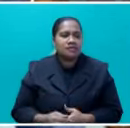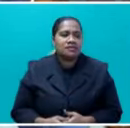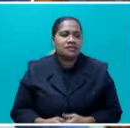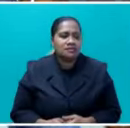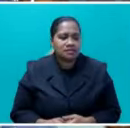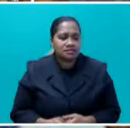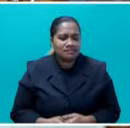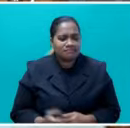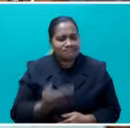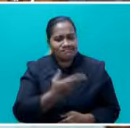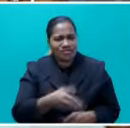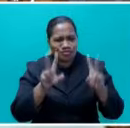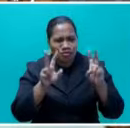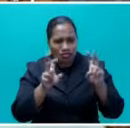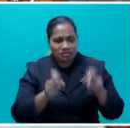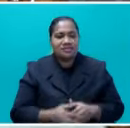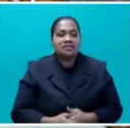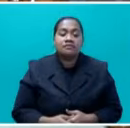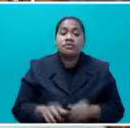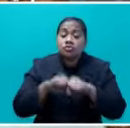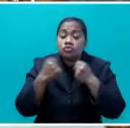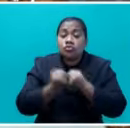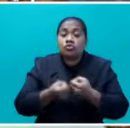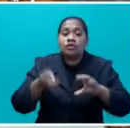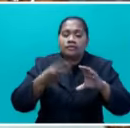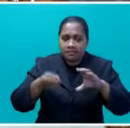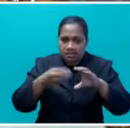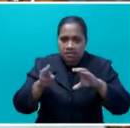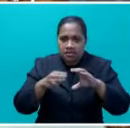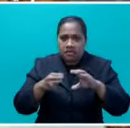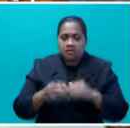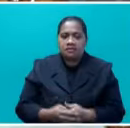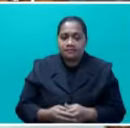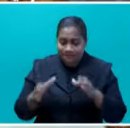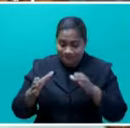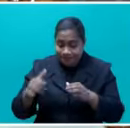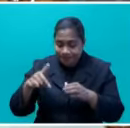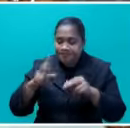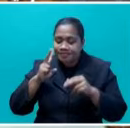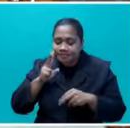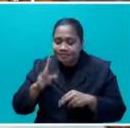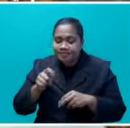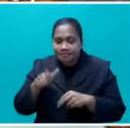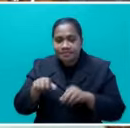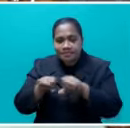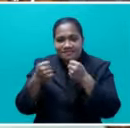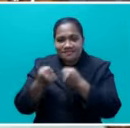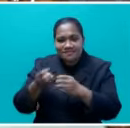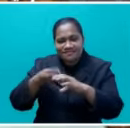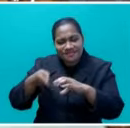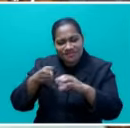quoted. Hootsuite is a social media management firm, Mr. Speaker, sir, which looks at social media engagement. On the other hand,